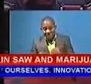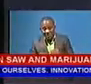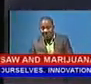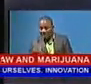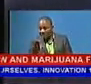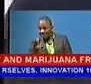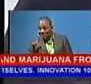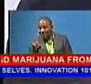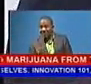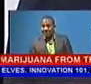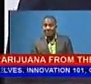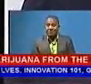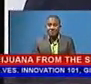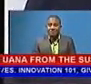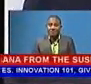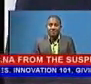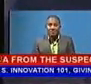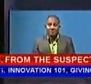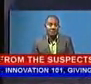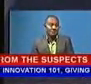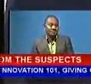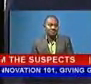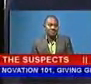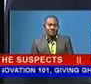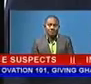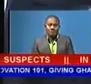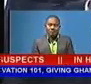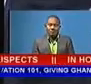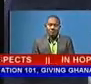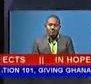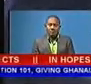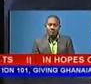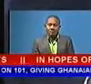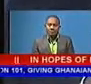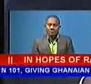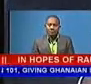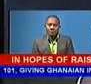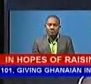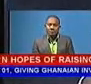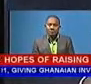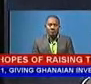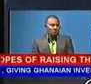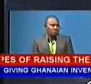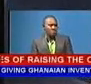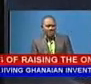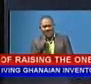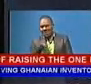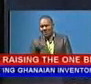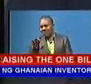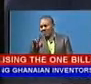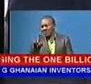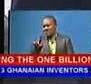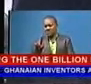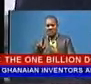re-examination. My lord, a document has been tendered, and I'm just eliciting. Well, we can't authenticate that CD-ROM, I mean, at this